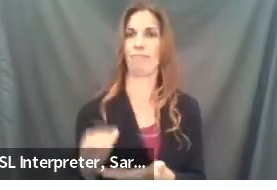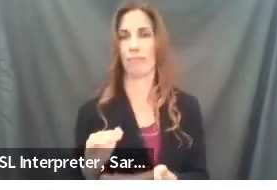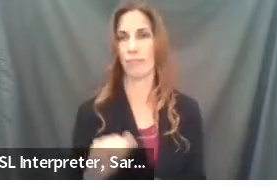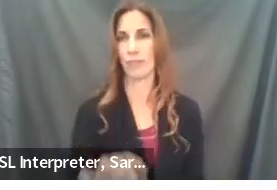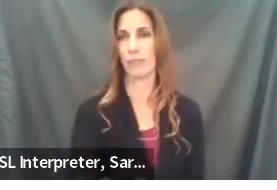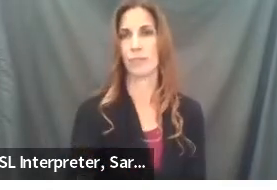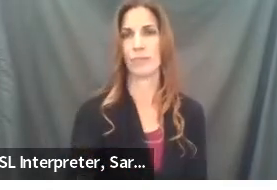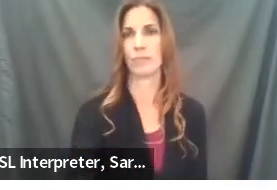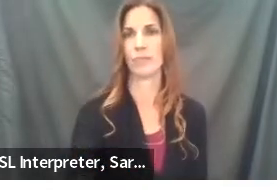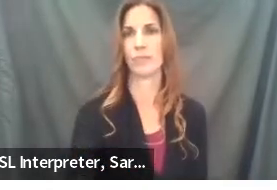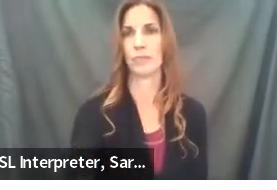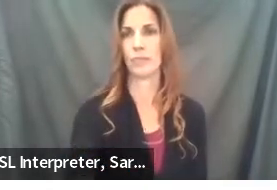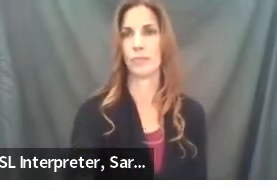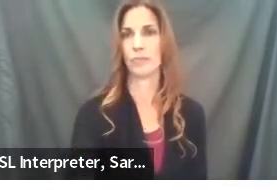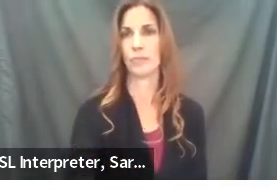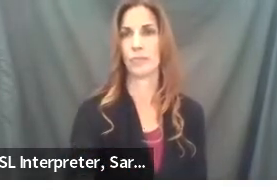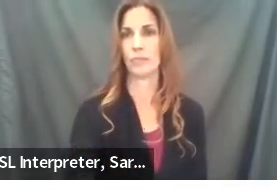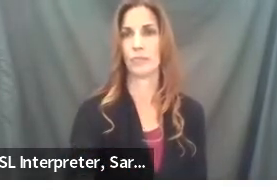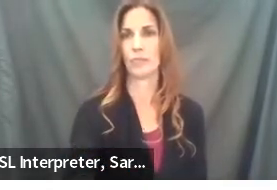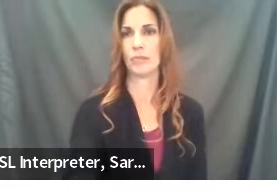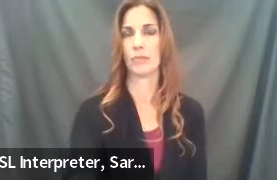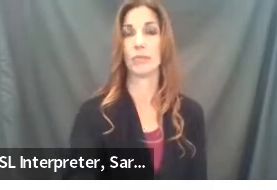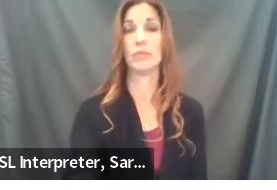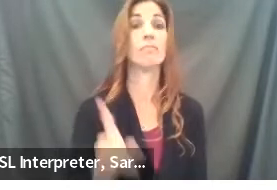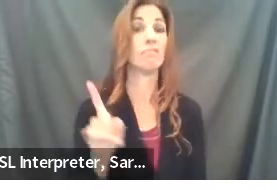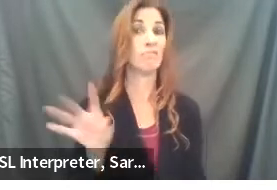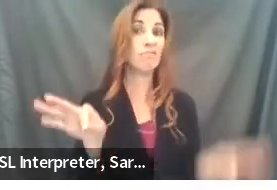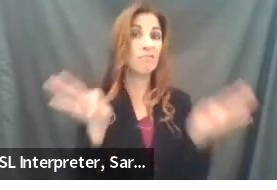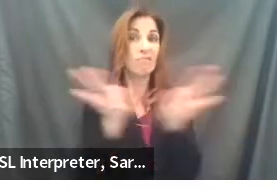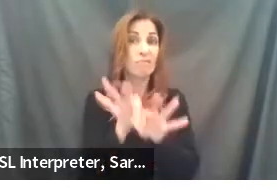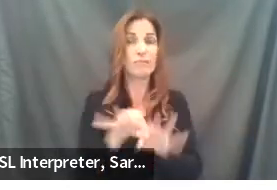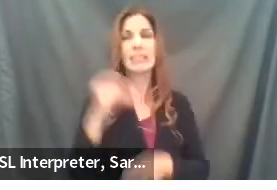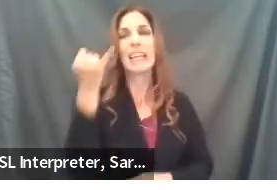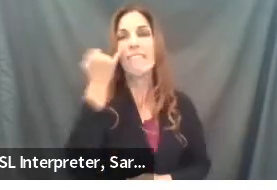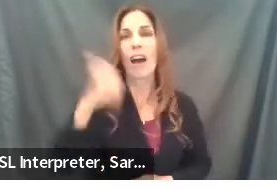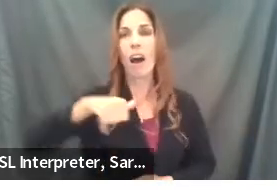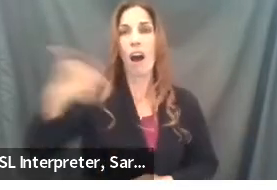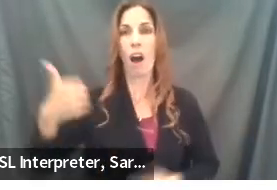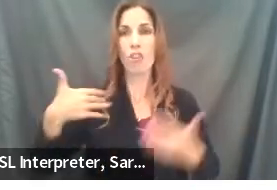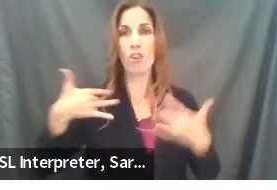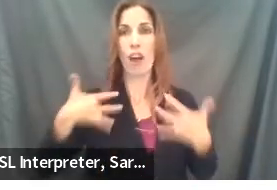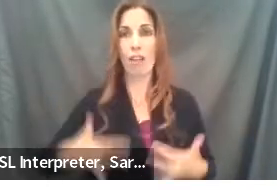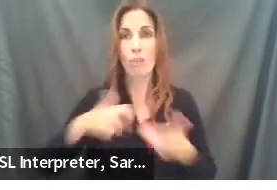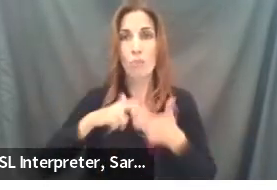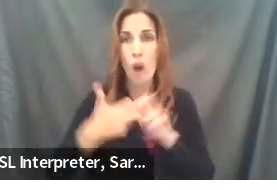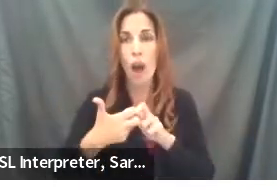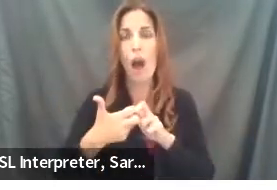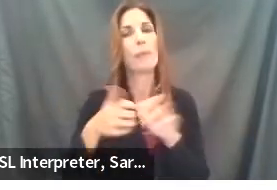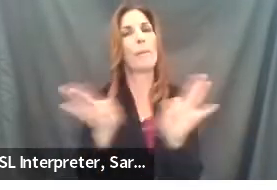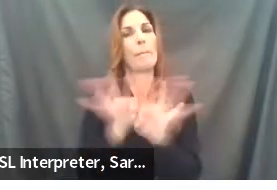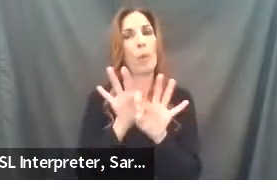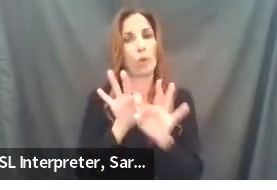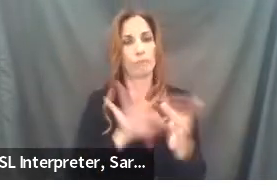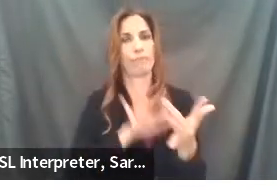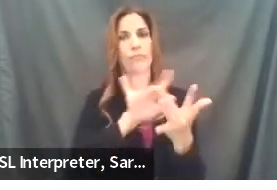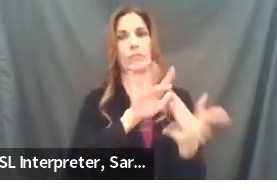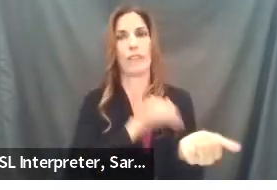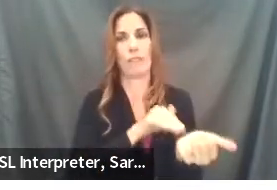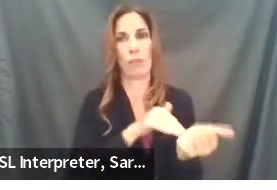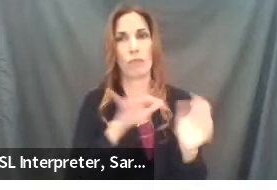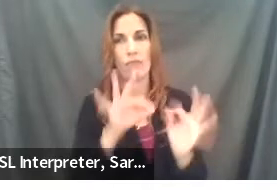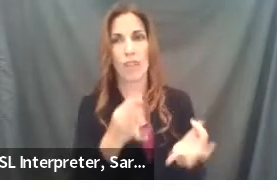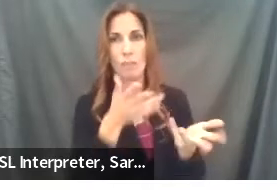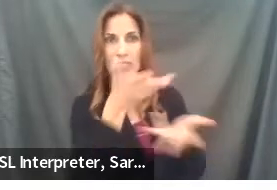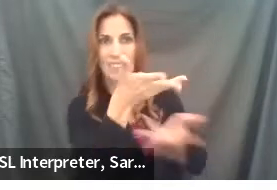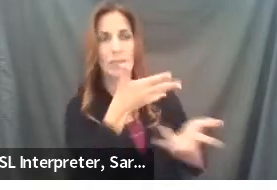Again, it's essential if you have other chronic health conditions to speak to your provider about the best